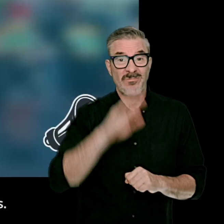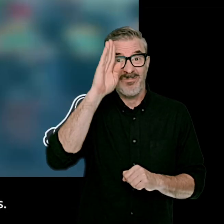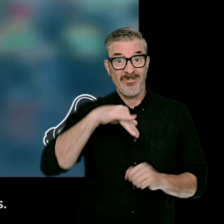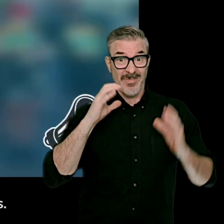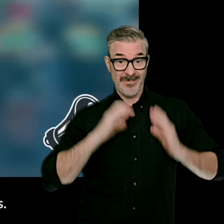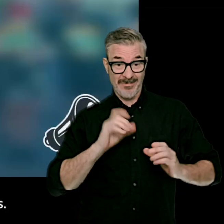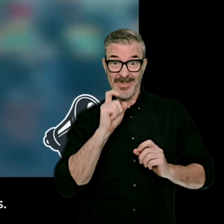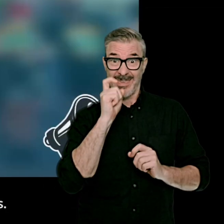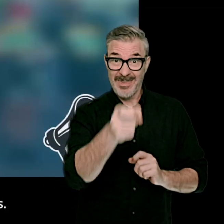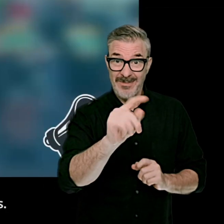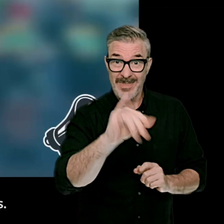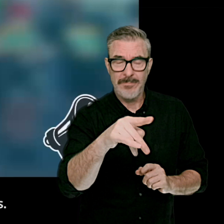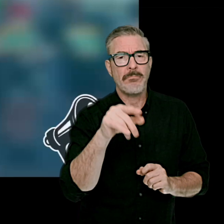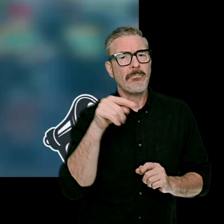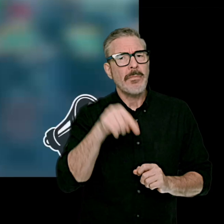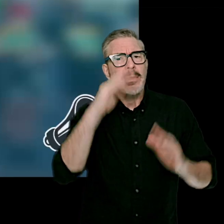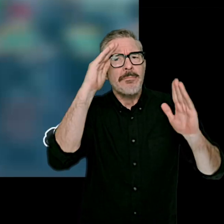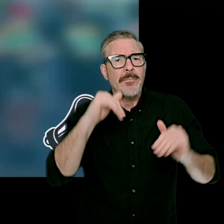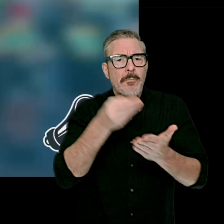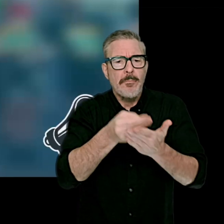you and not the business.